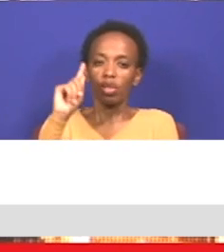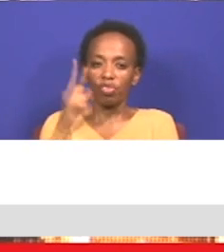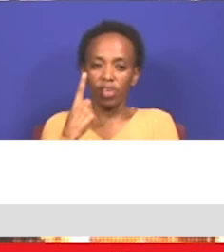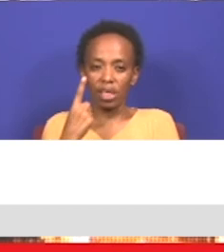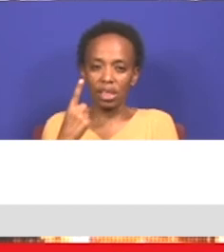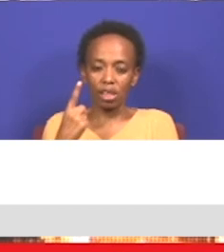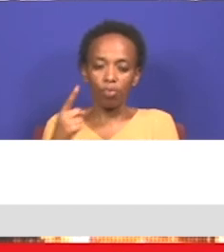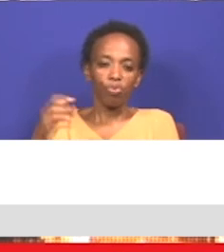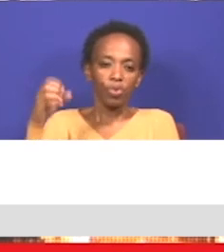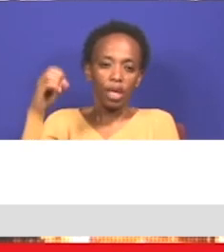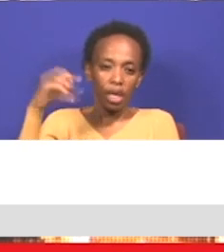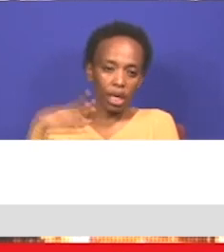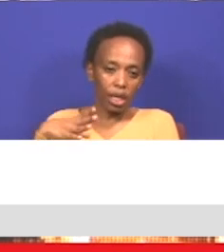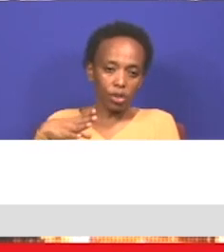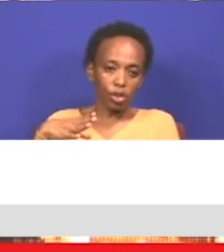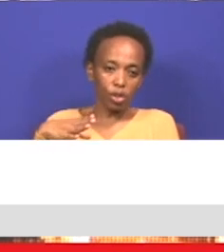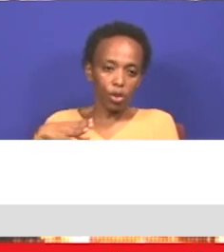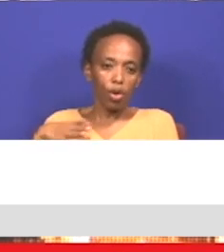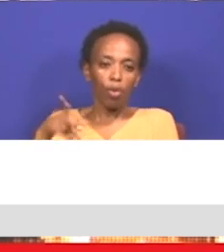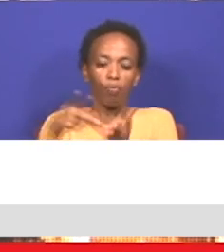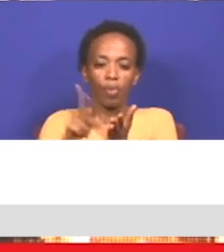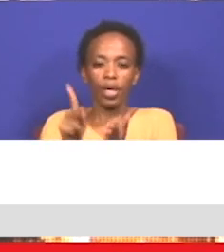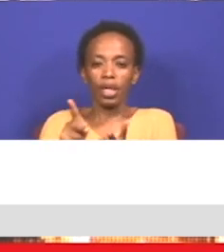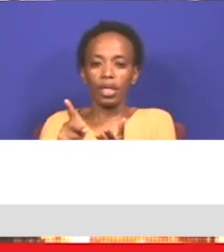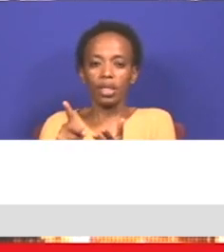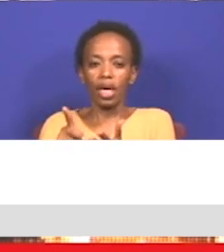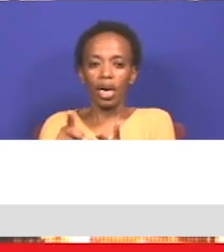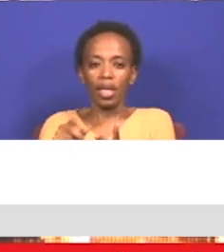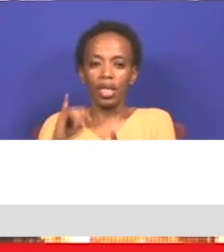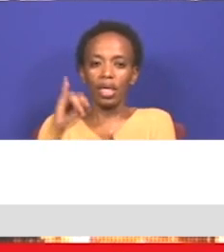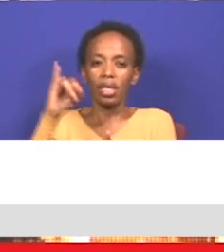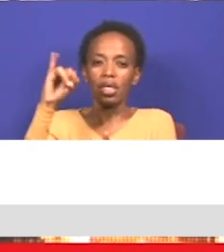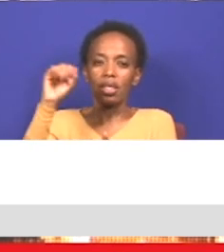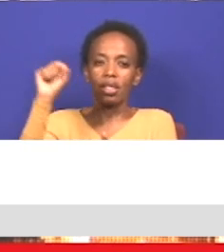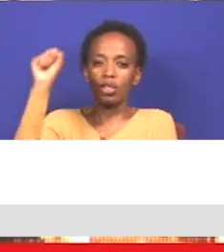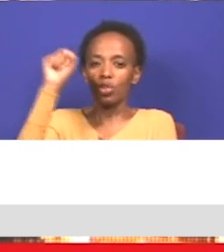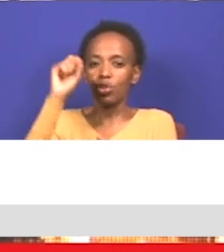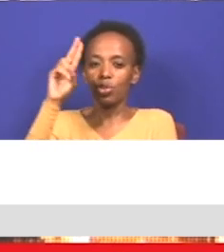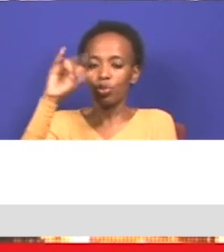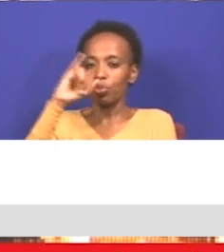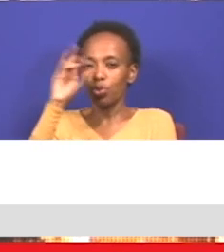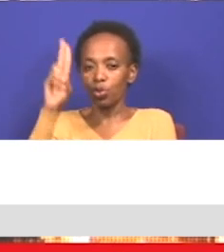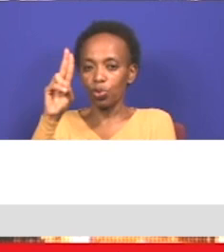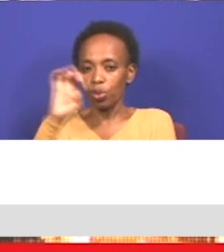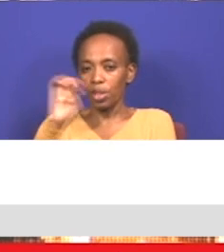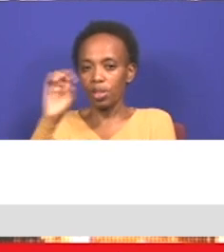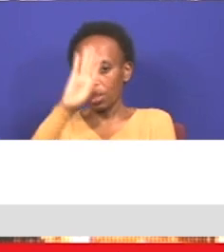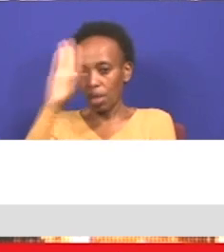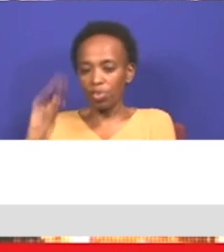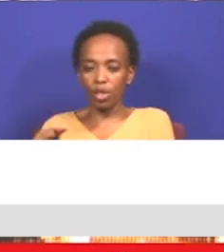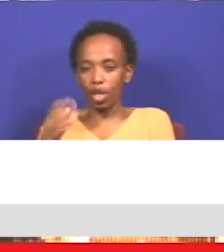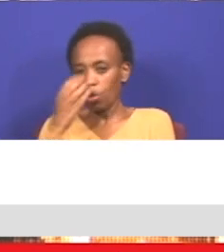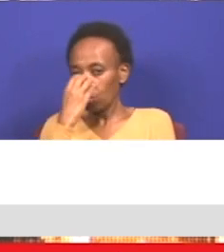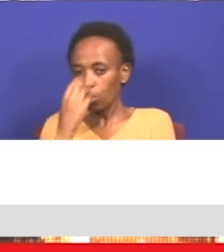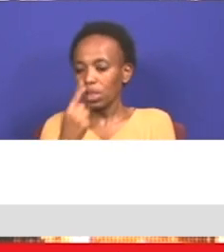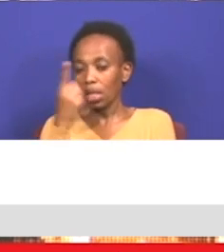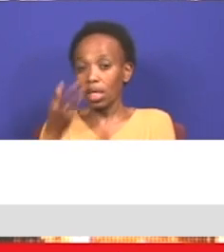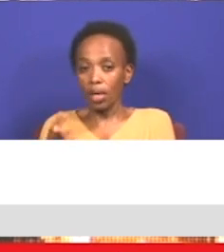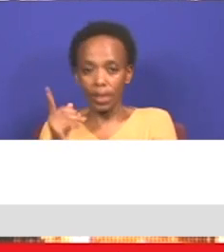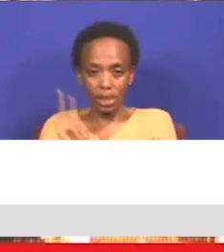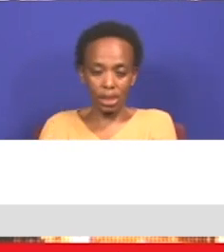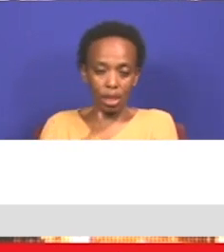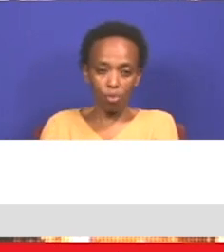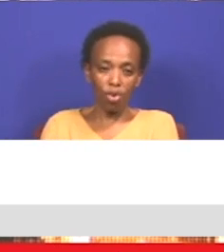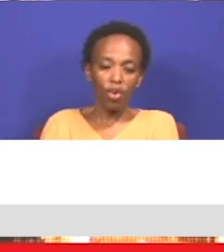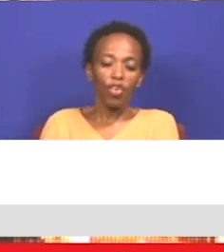electro deposition paint plant at the Isuzu East Africa. The president maintained that it was time for Kenya to claim its